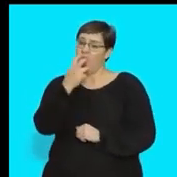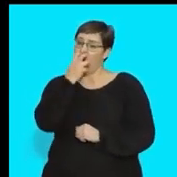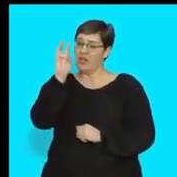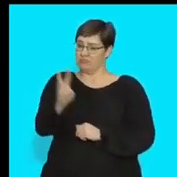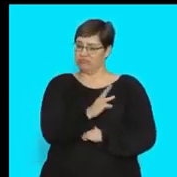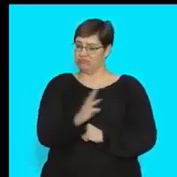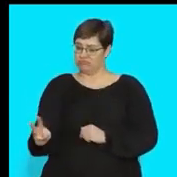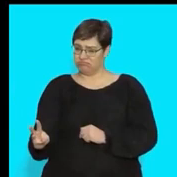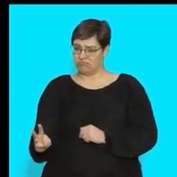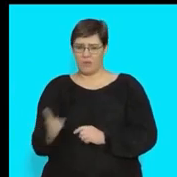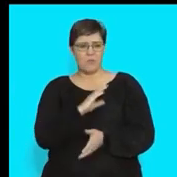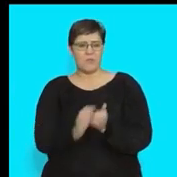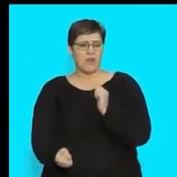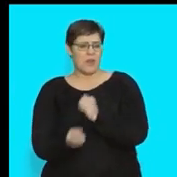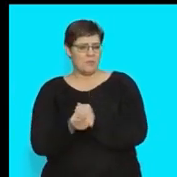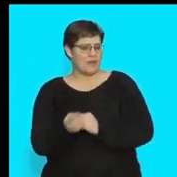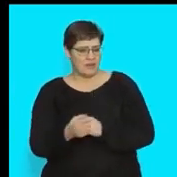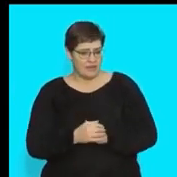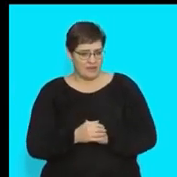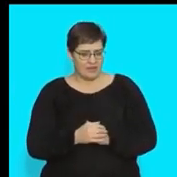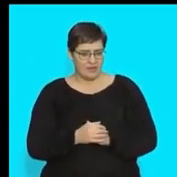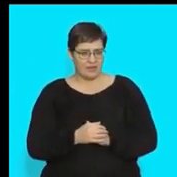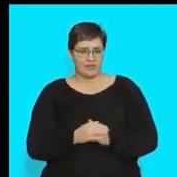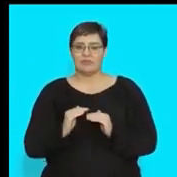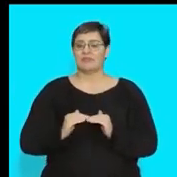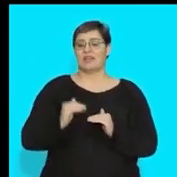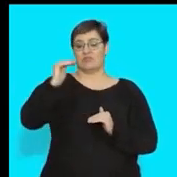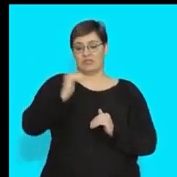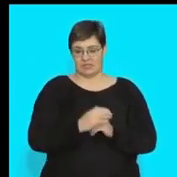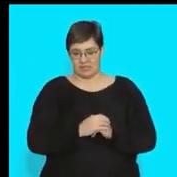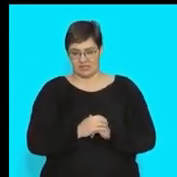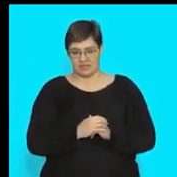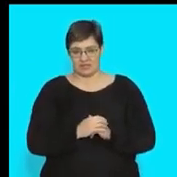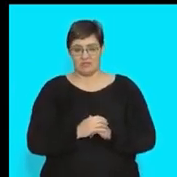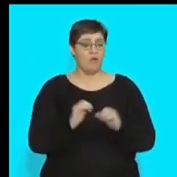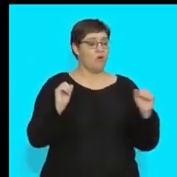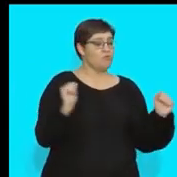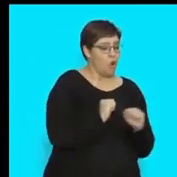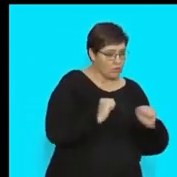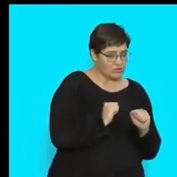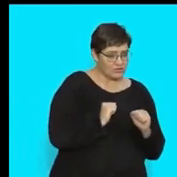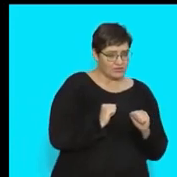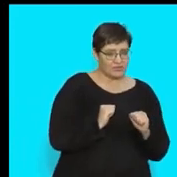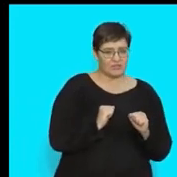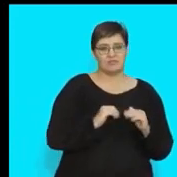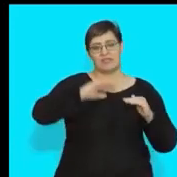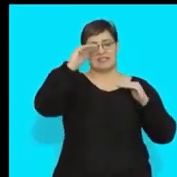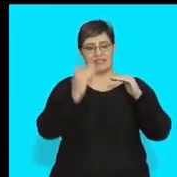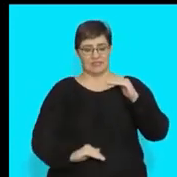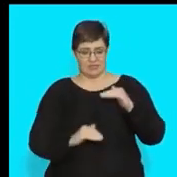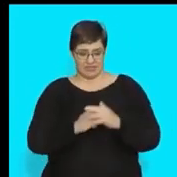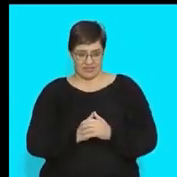hot, what happens to transpiration? It increases. If it's cold, it obviously